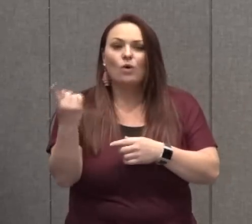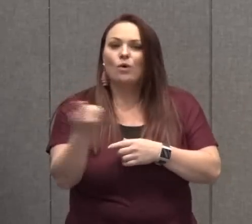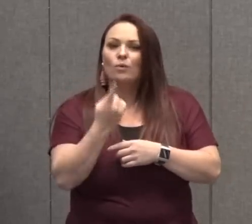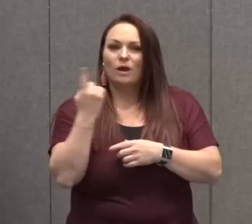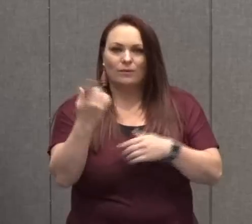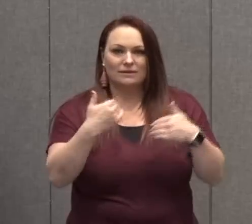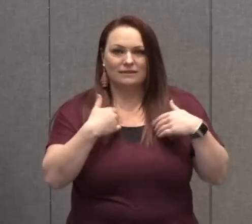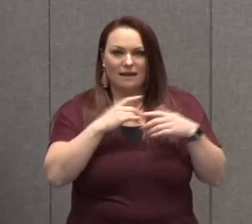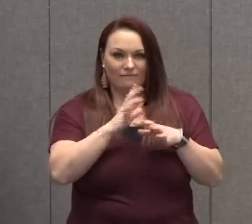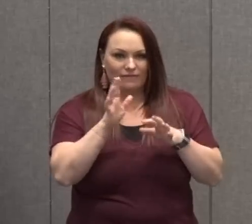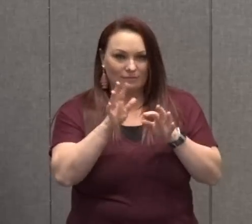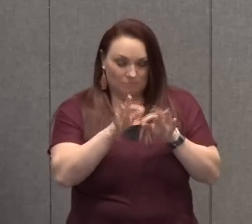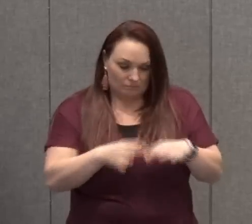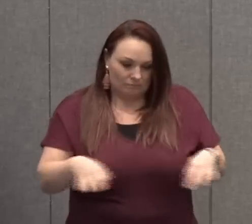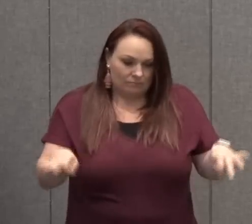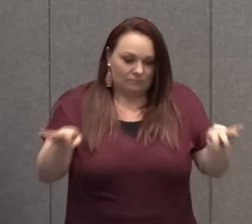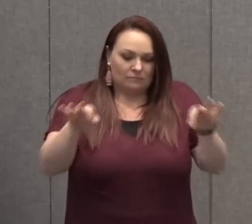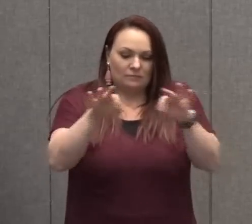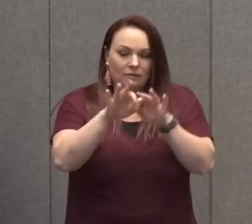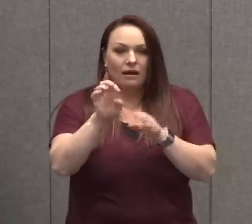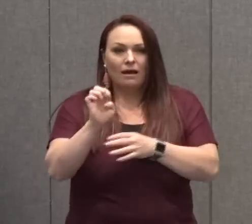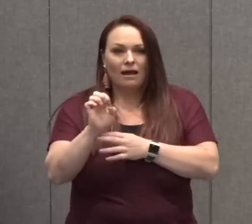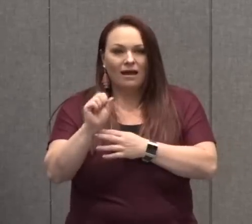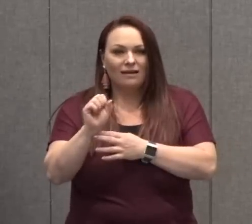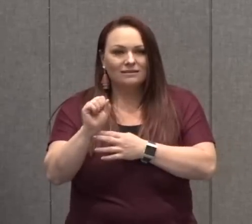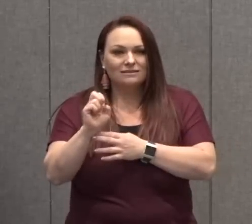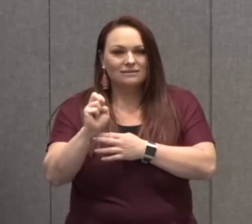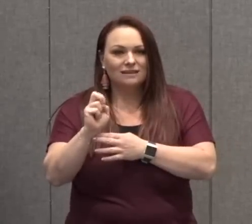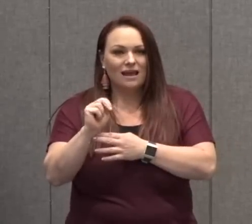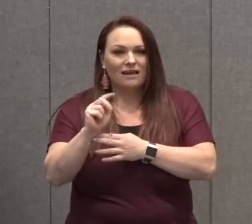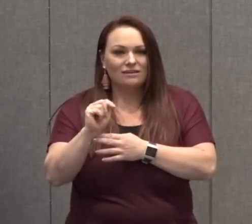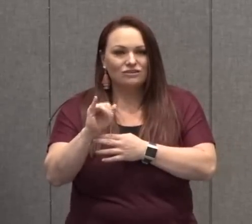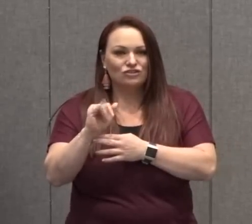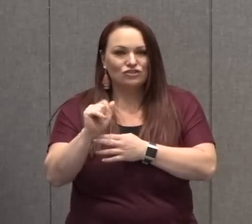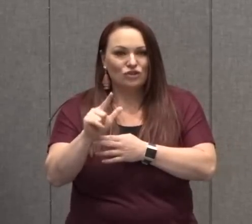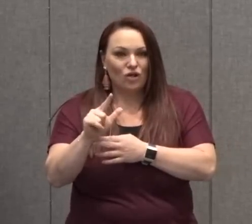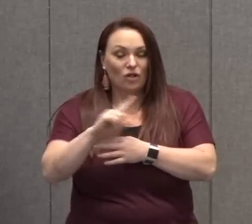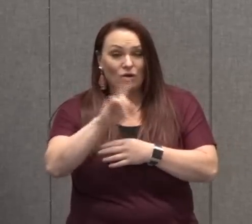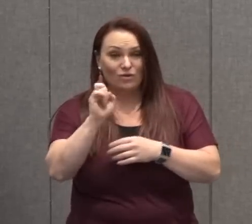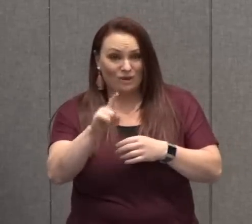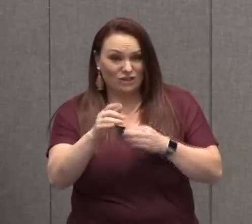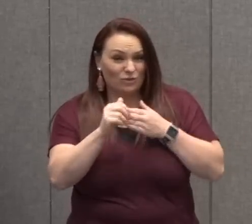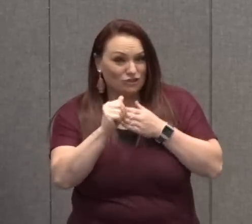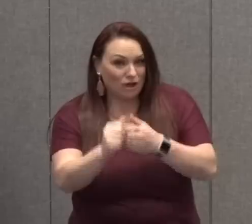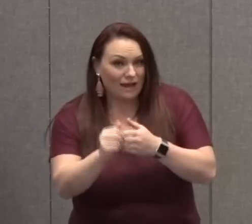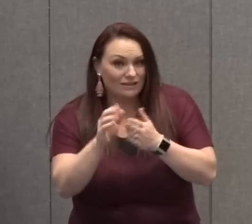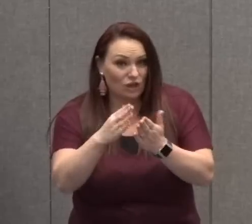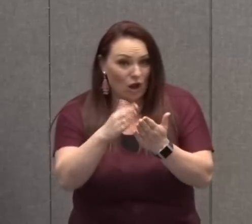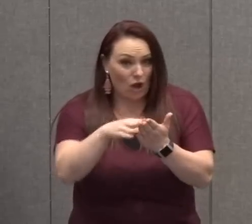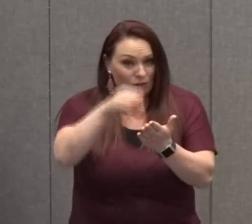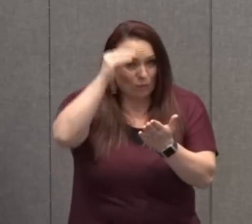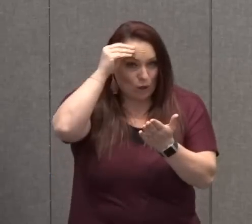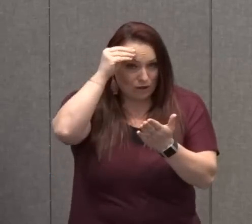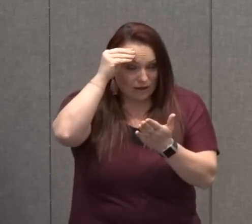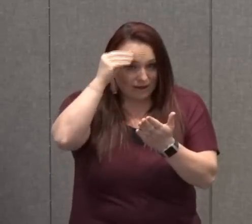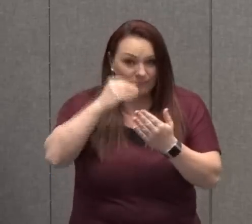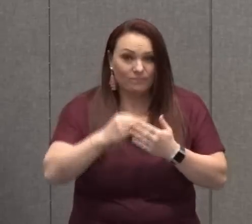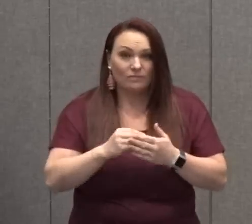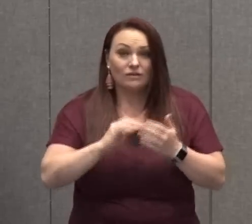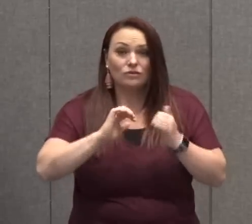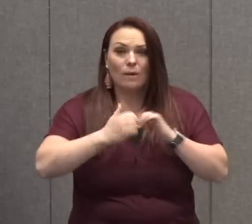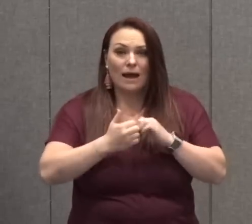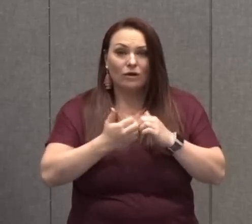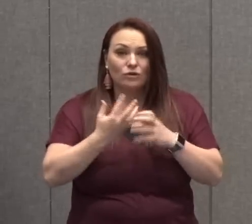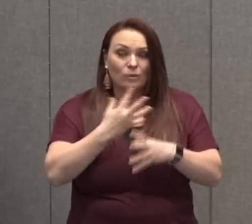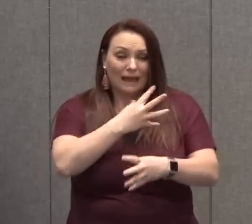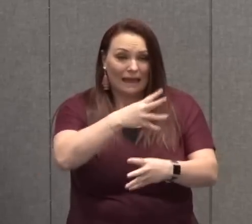that guides our learning throughout the lesson. And today it says, how can we integrate what we have